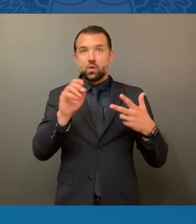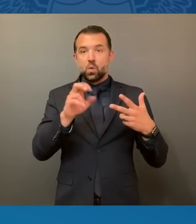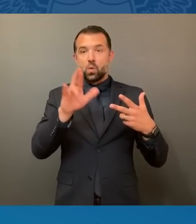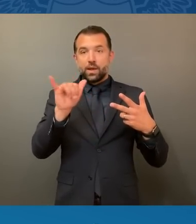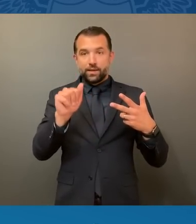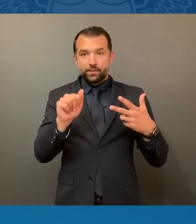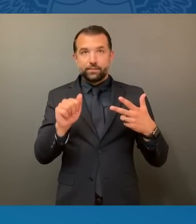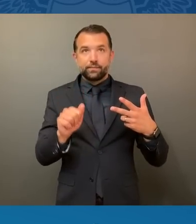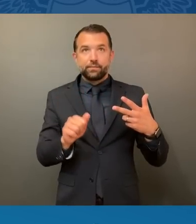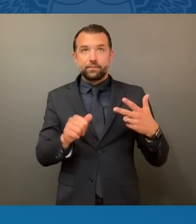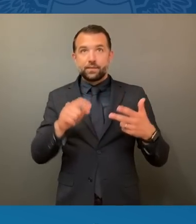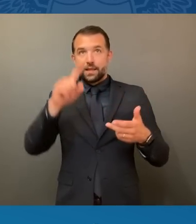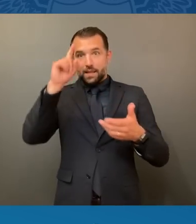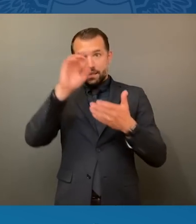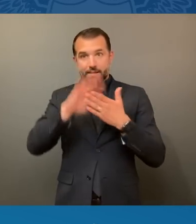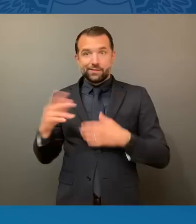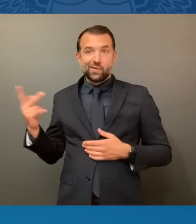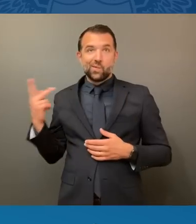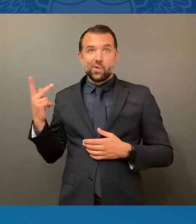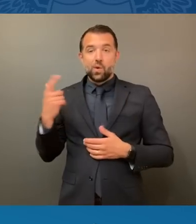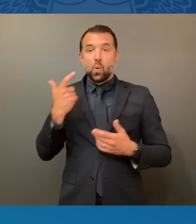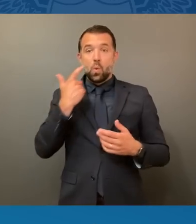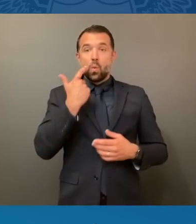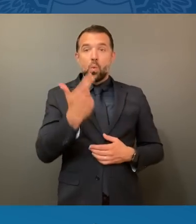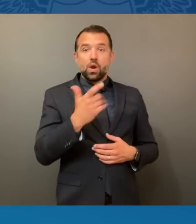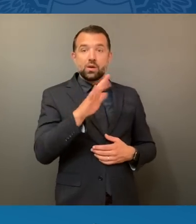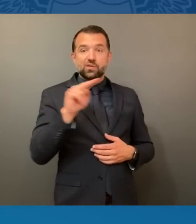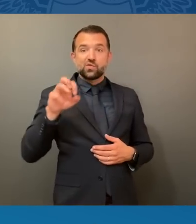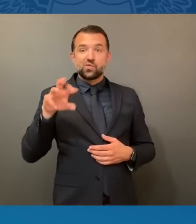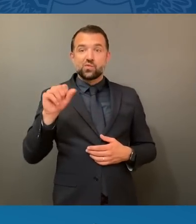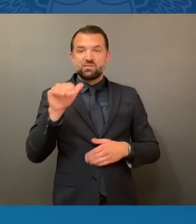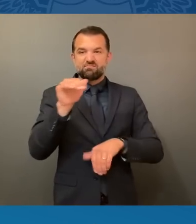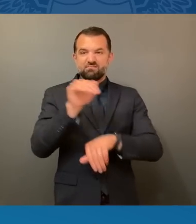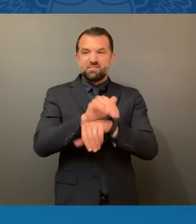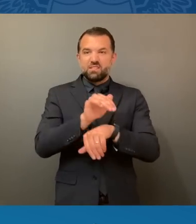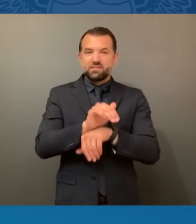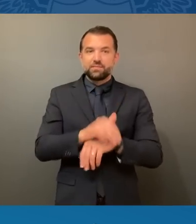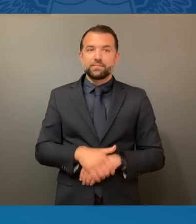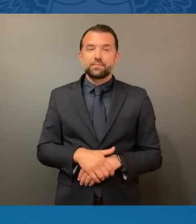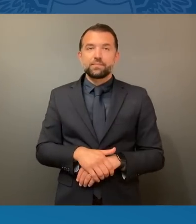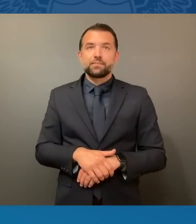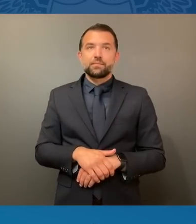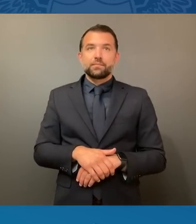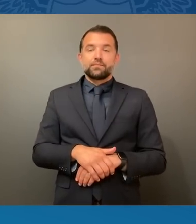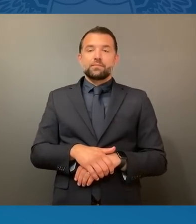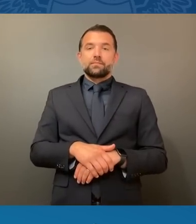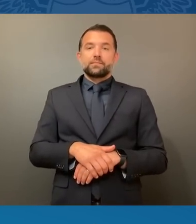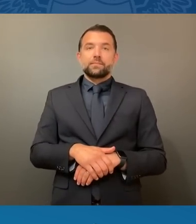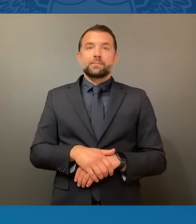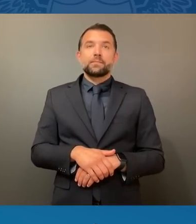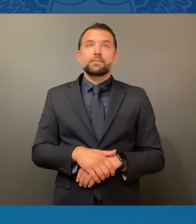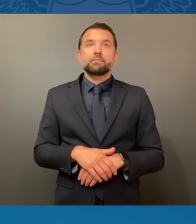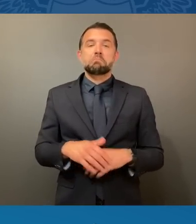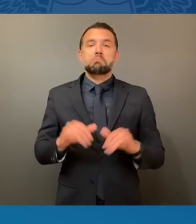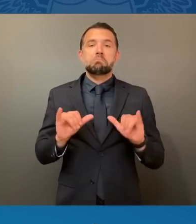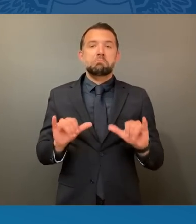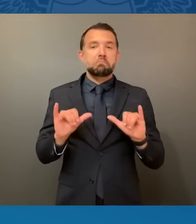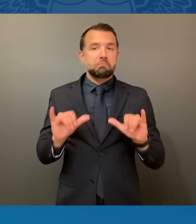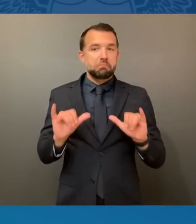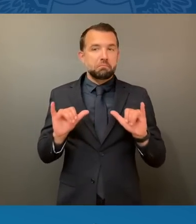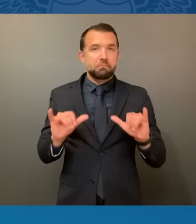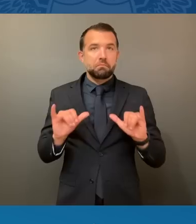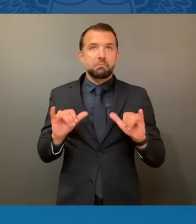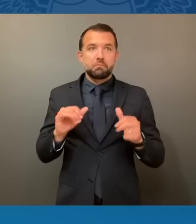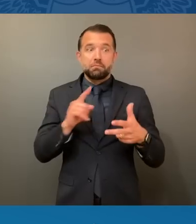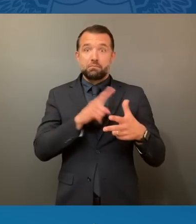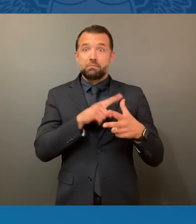watching the nightly news, and I see how they're trying to shut up